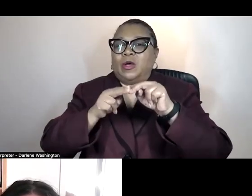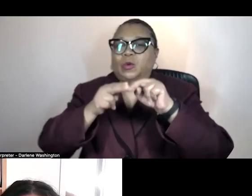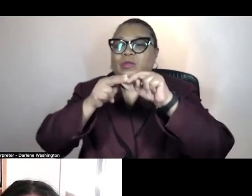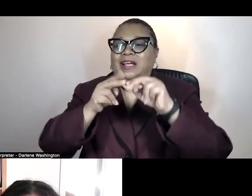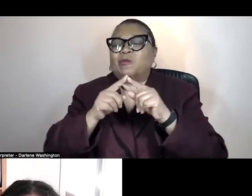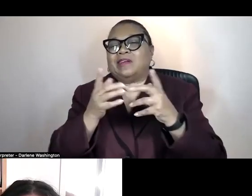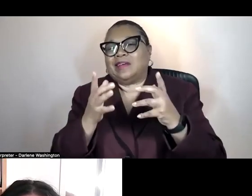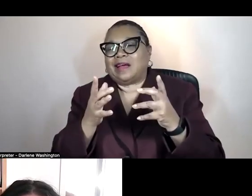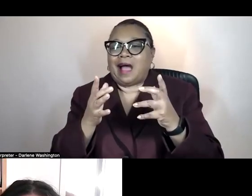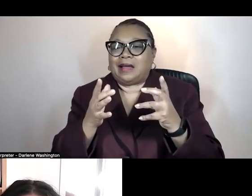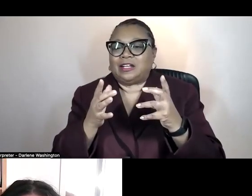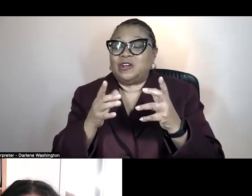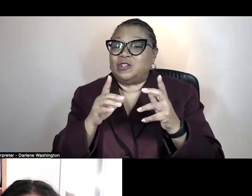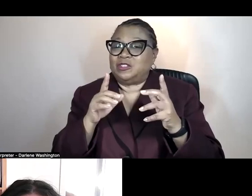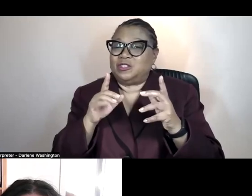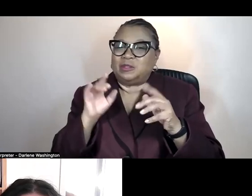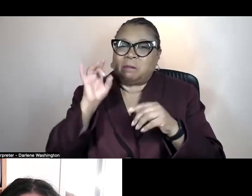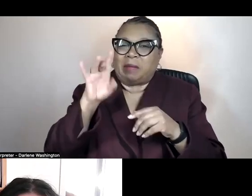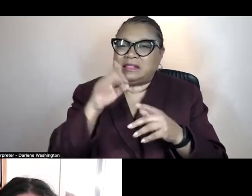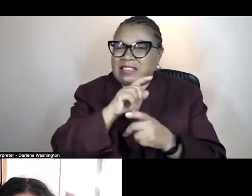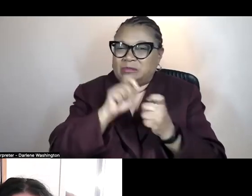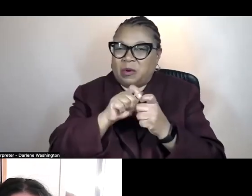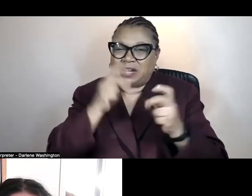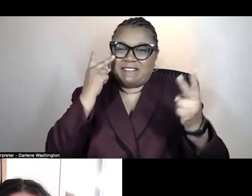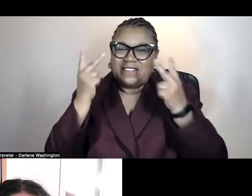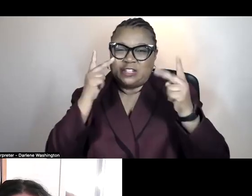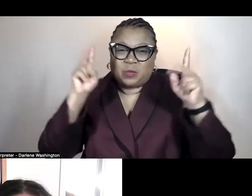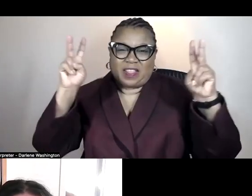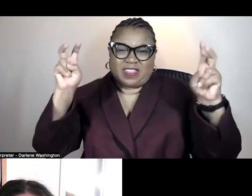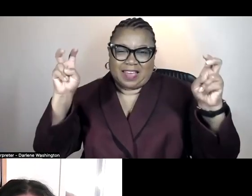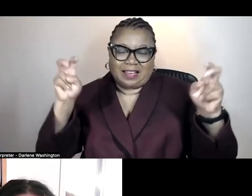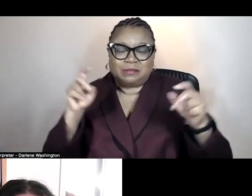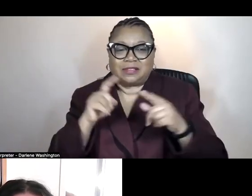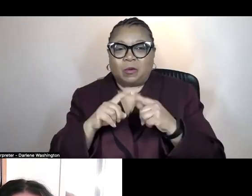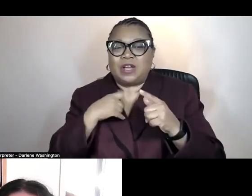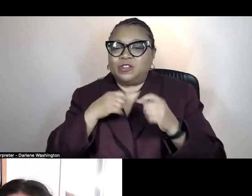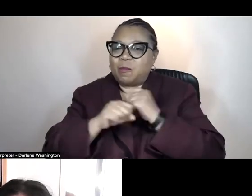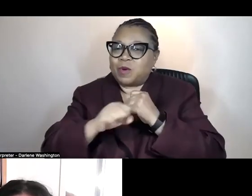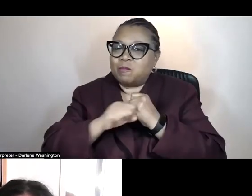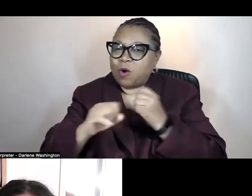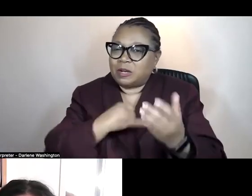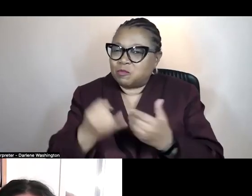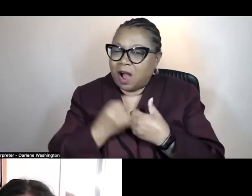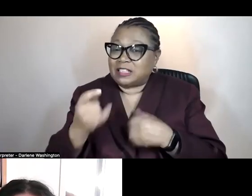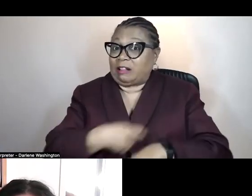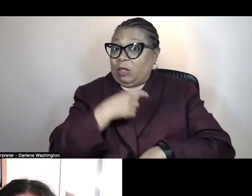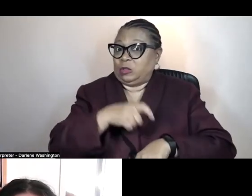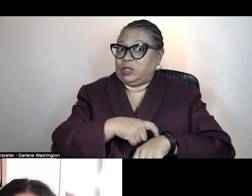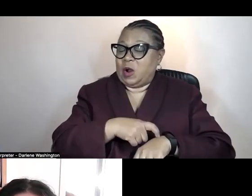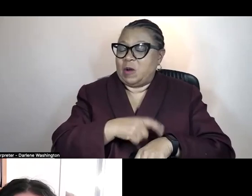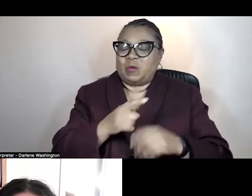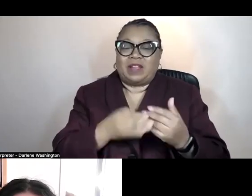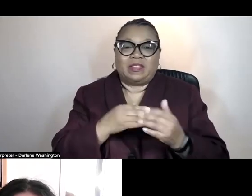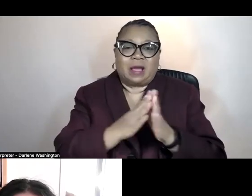where you've picked certain visual themes. And I think this is what, when you're promoting projects in long term, whether